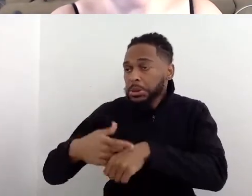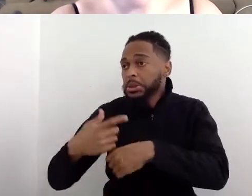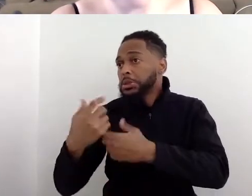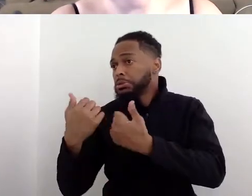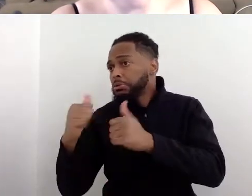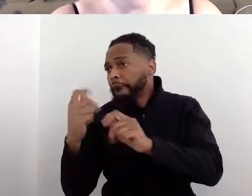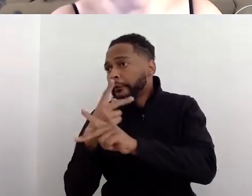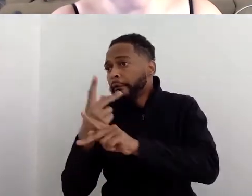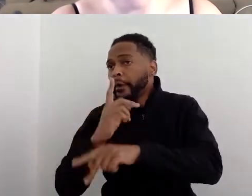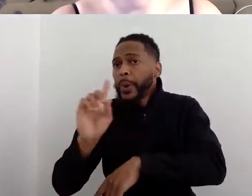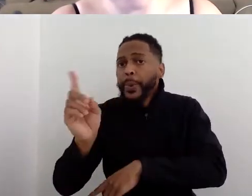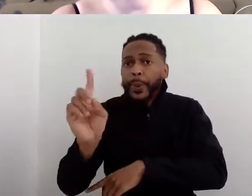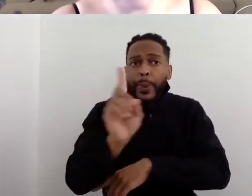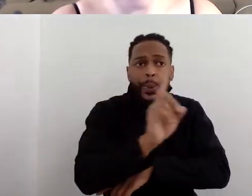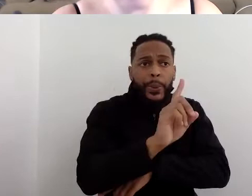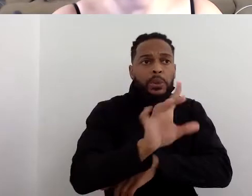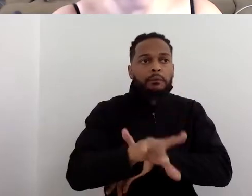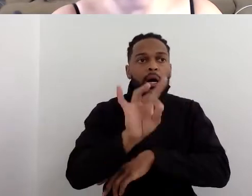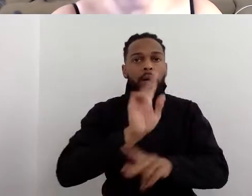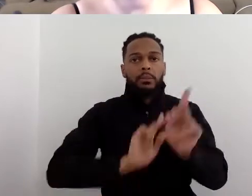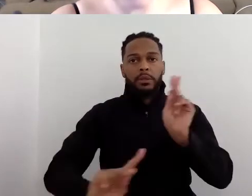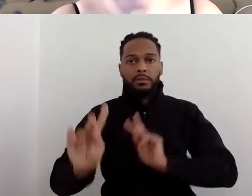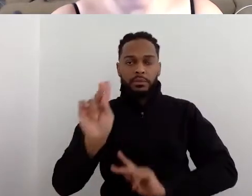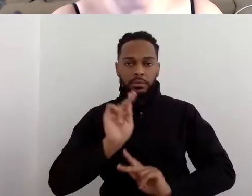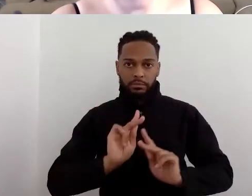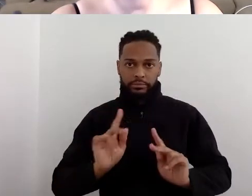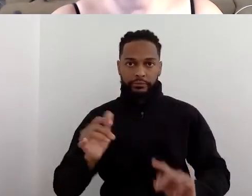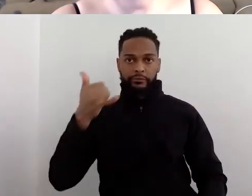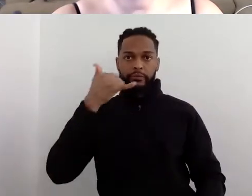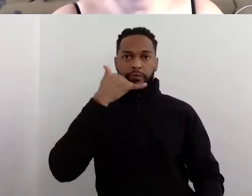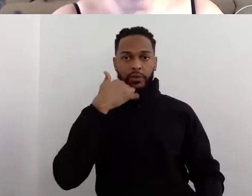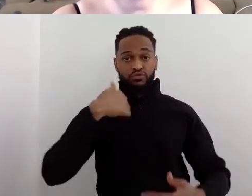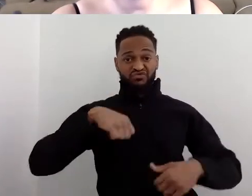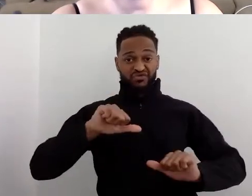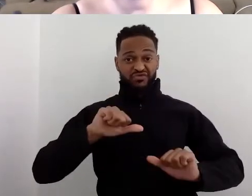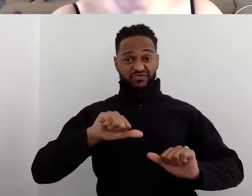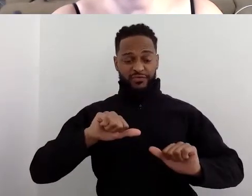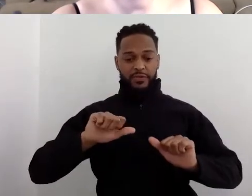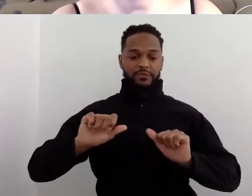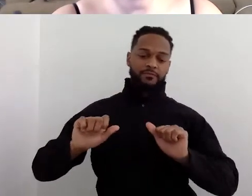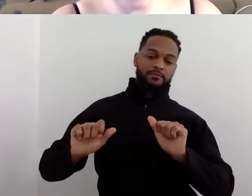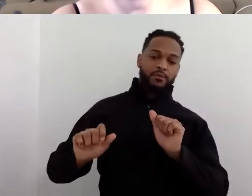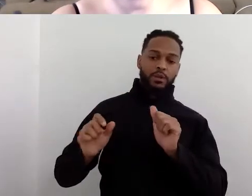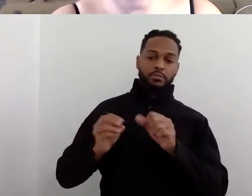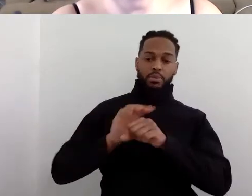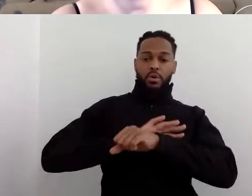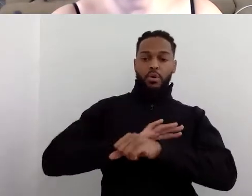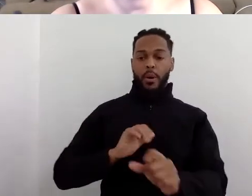the phone. And that's how it was at first. I think that